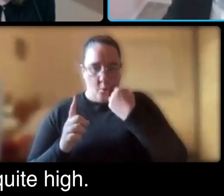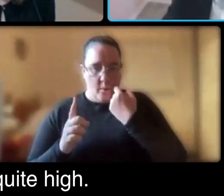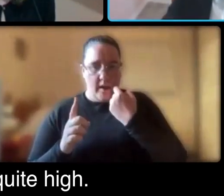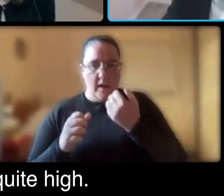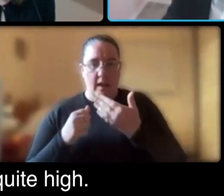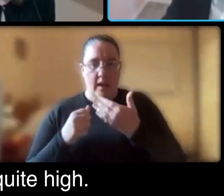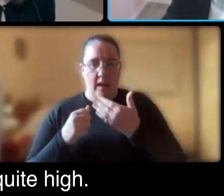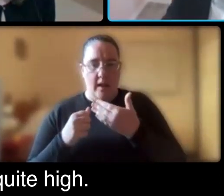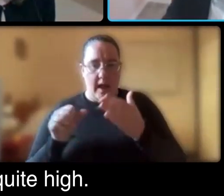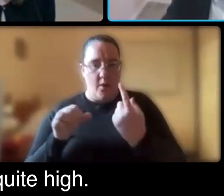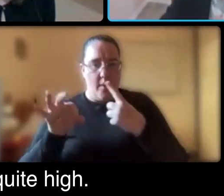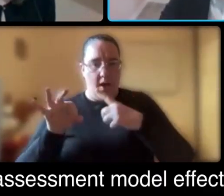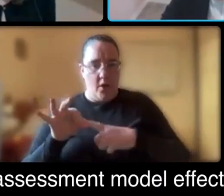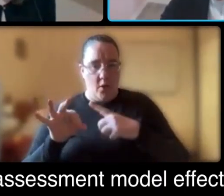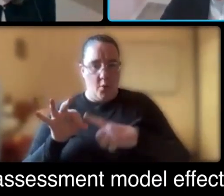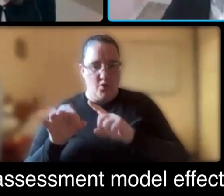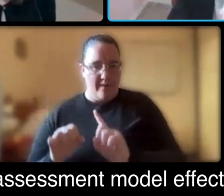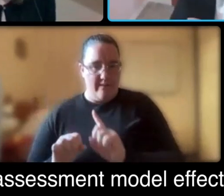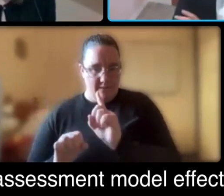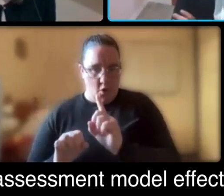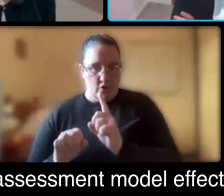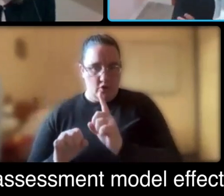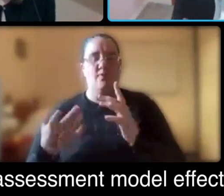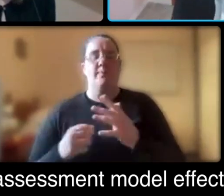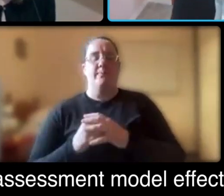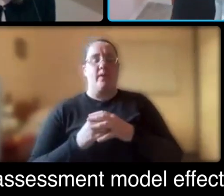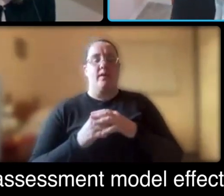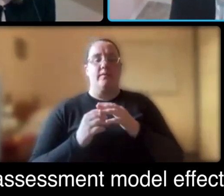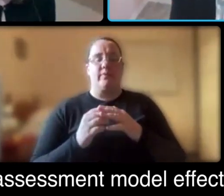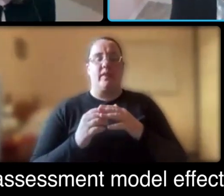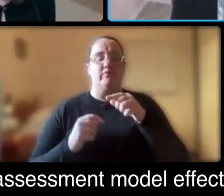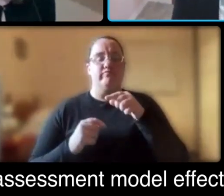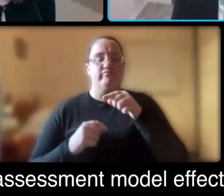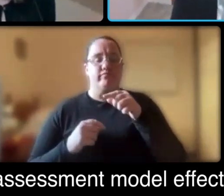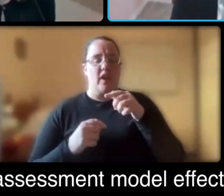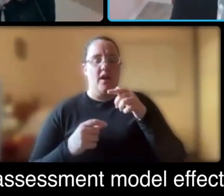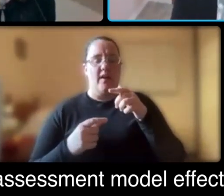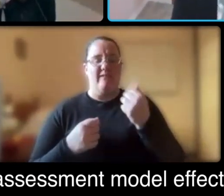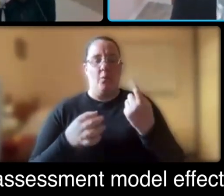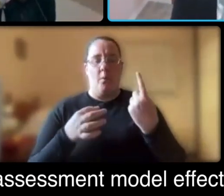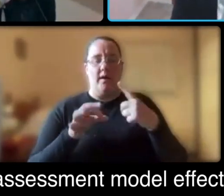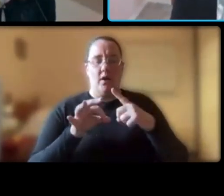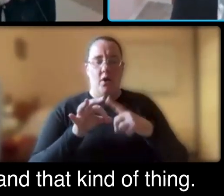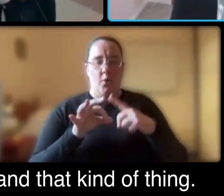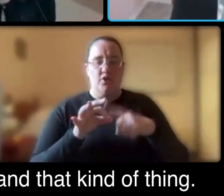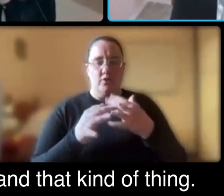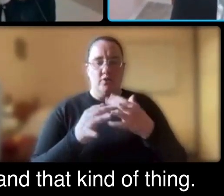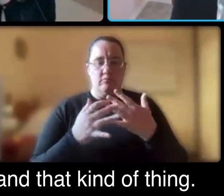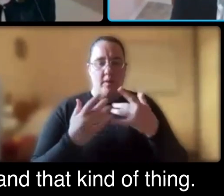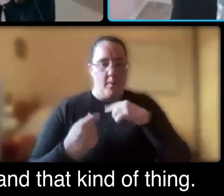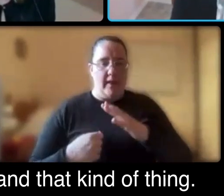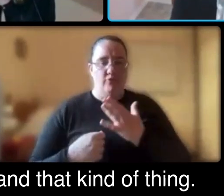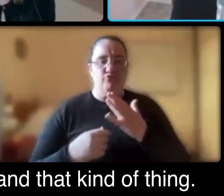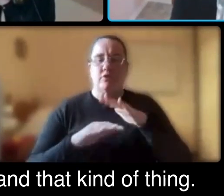it's sort of voting quite high. That's around concern about the assessment model. Effectively, they reference sort